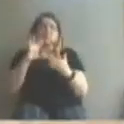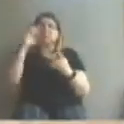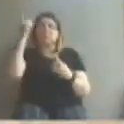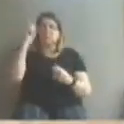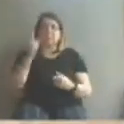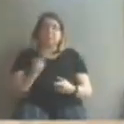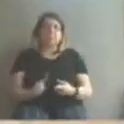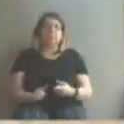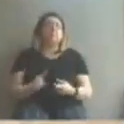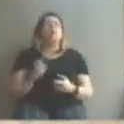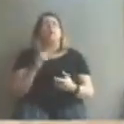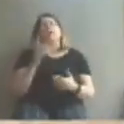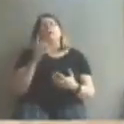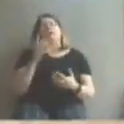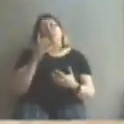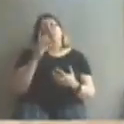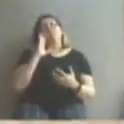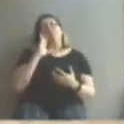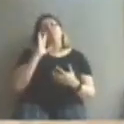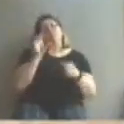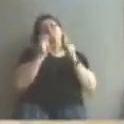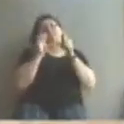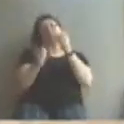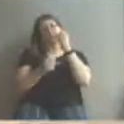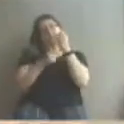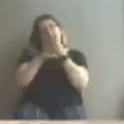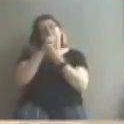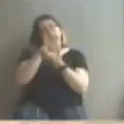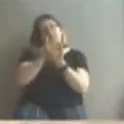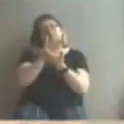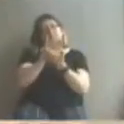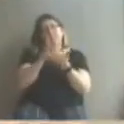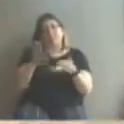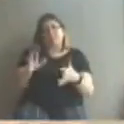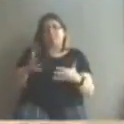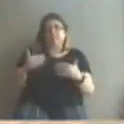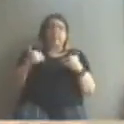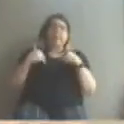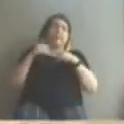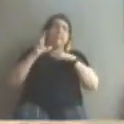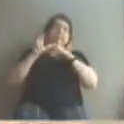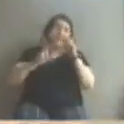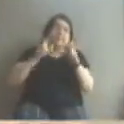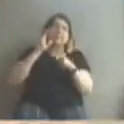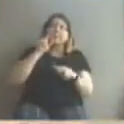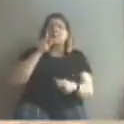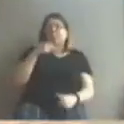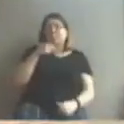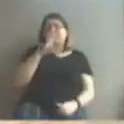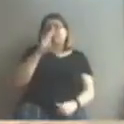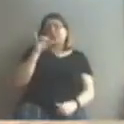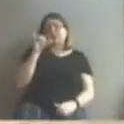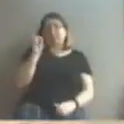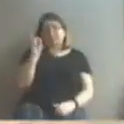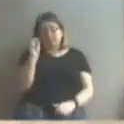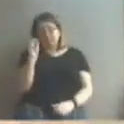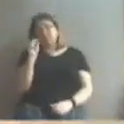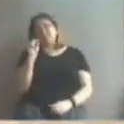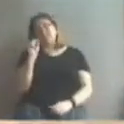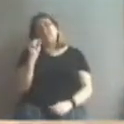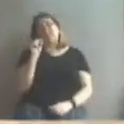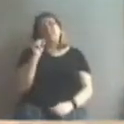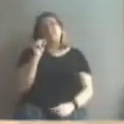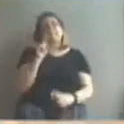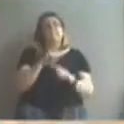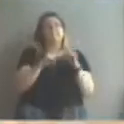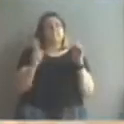In addition, we'll be continuing to support schools that were already had an investment in positive behavior interventions and supports. But, you